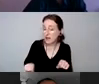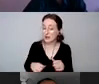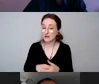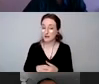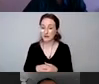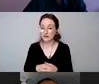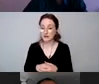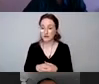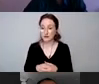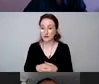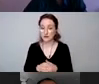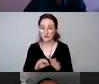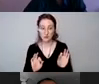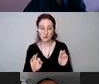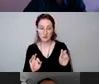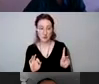Okay, great.